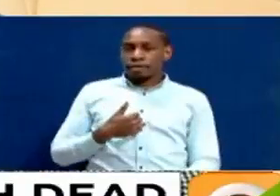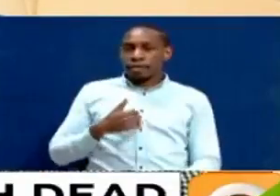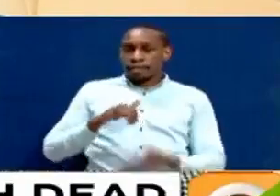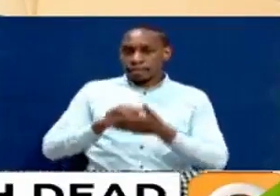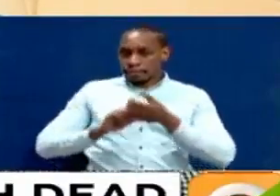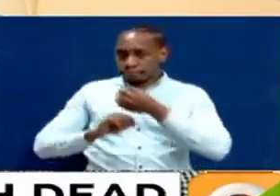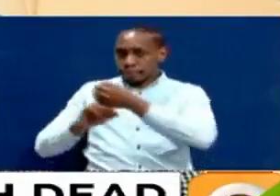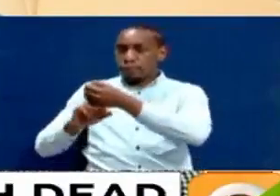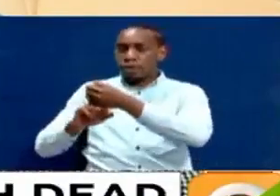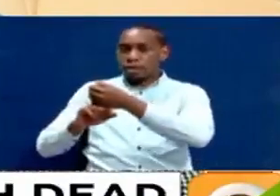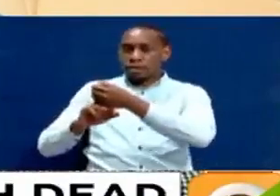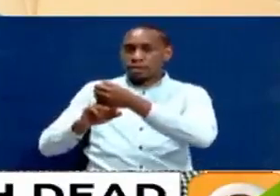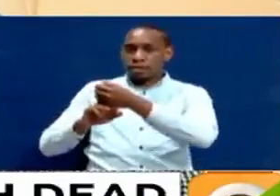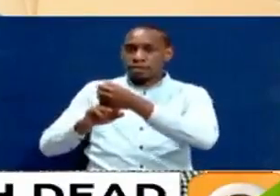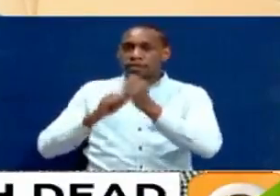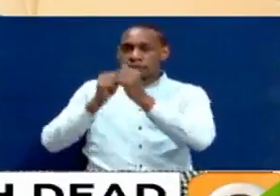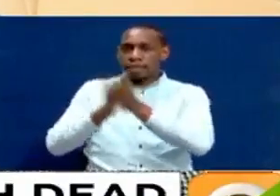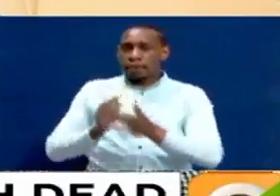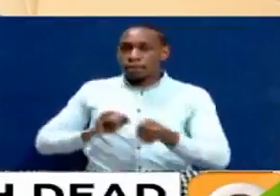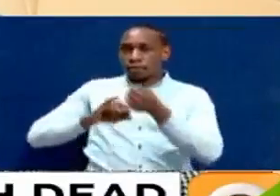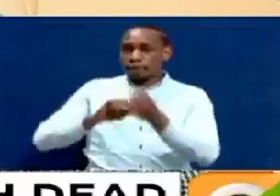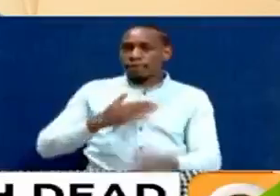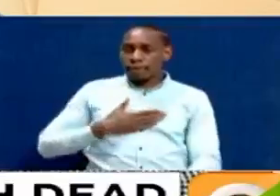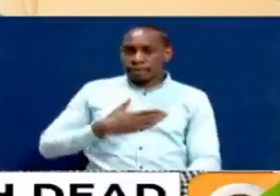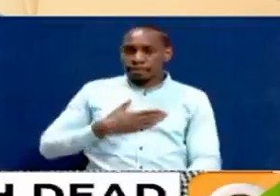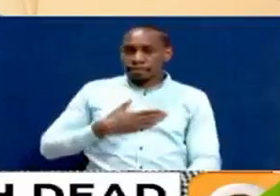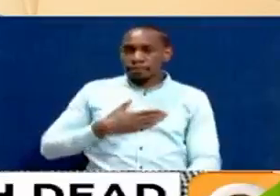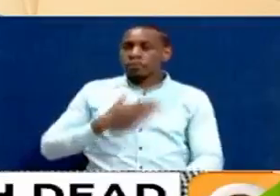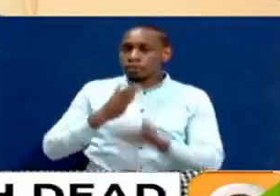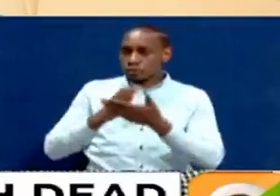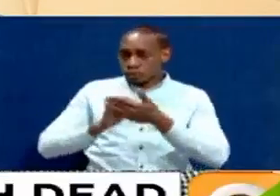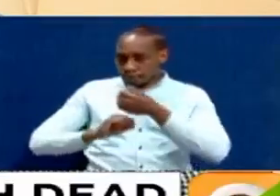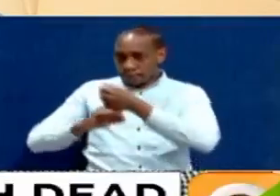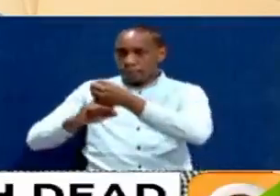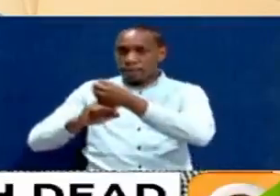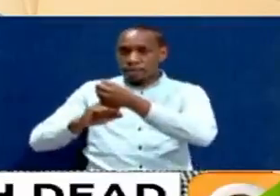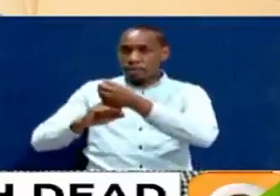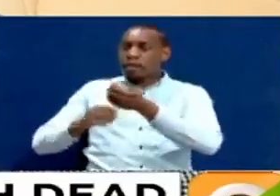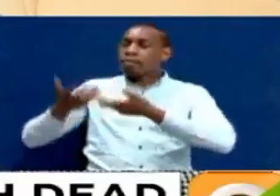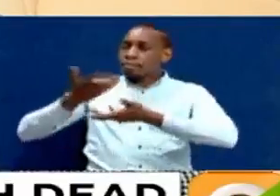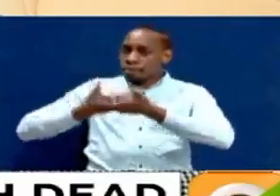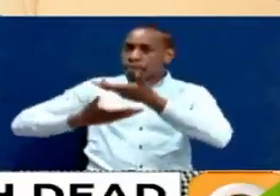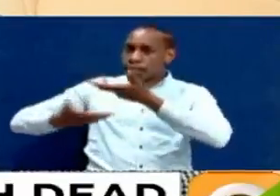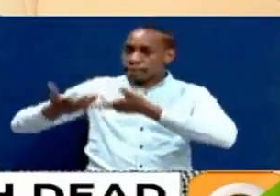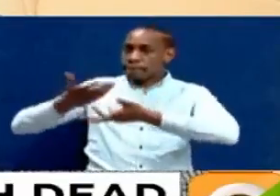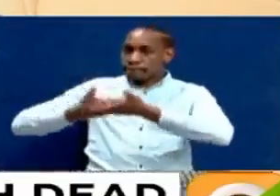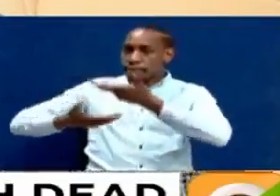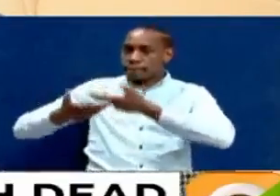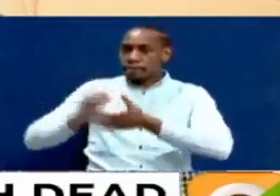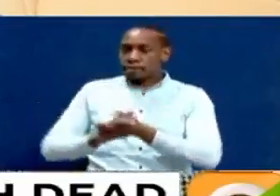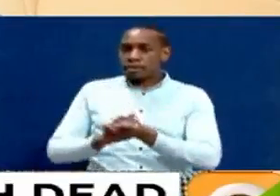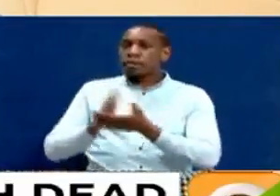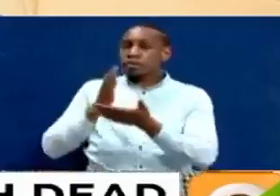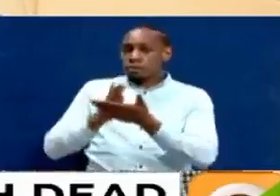and hold him along with my wife. We held him. We chatted with him.